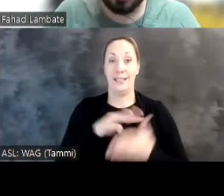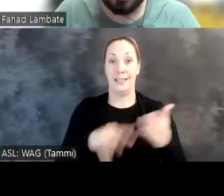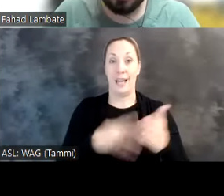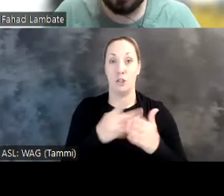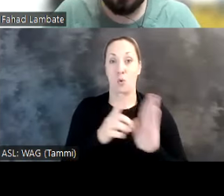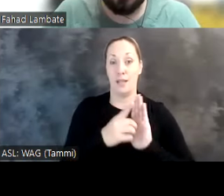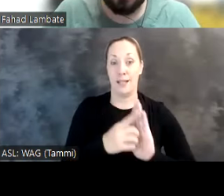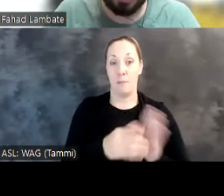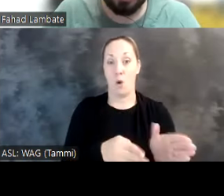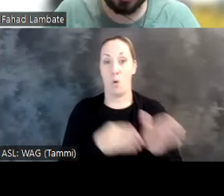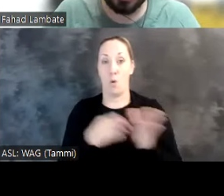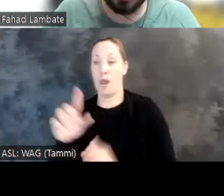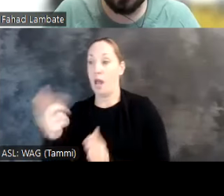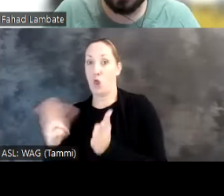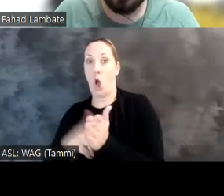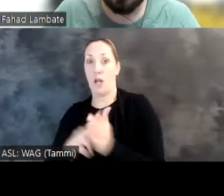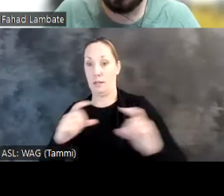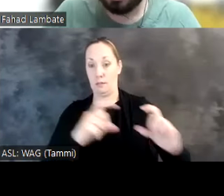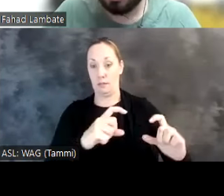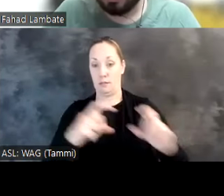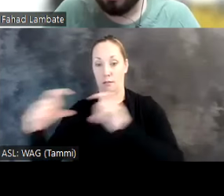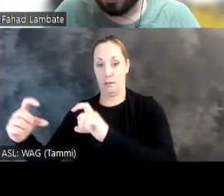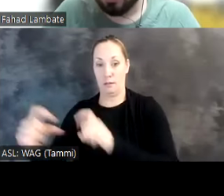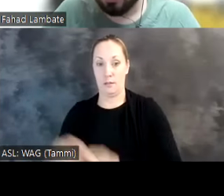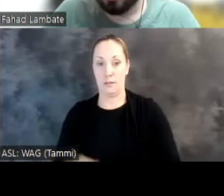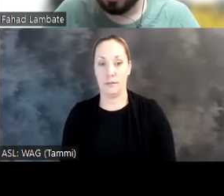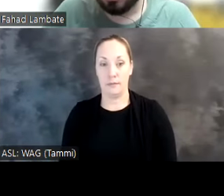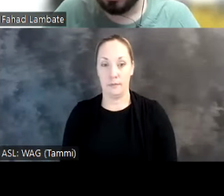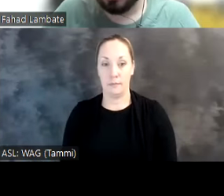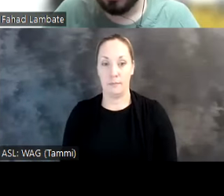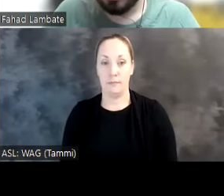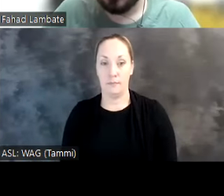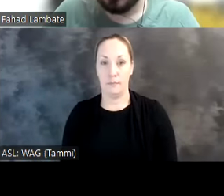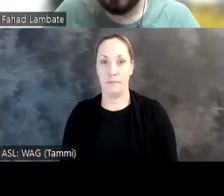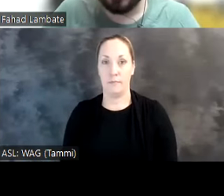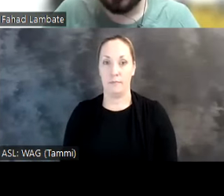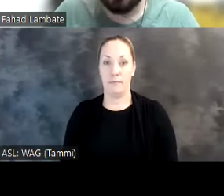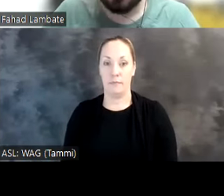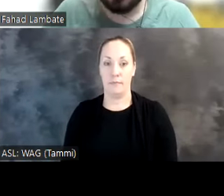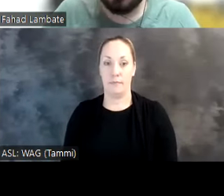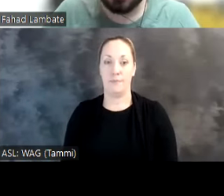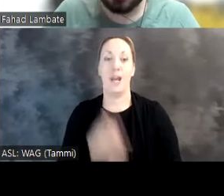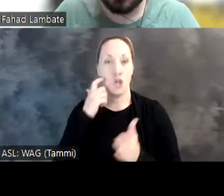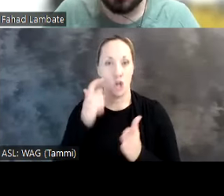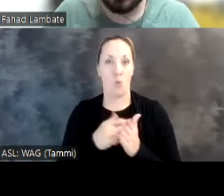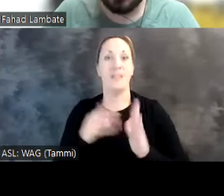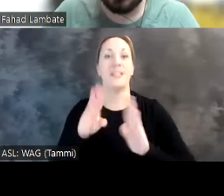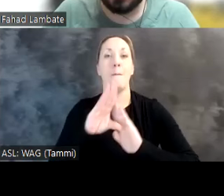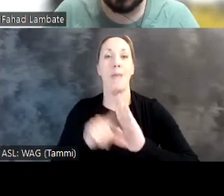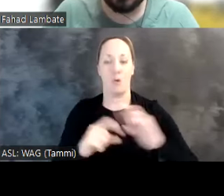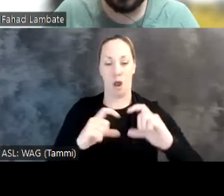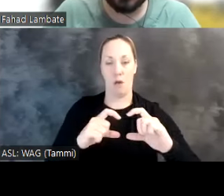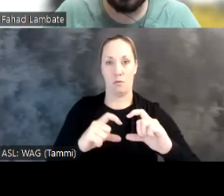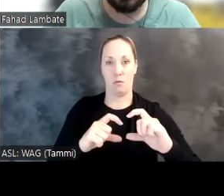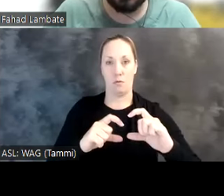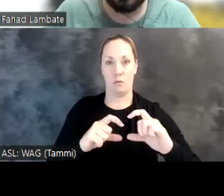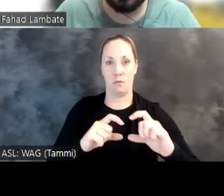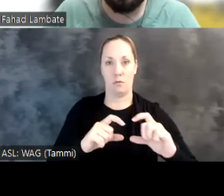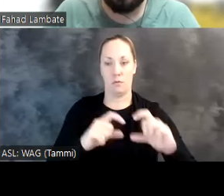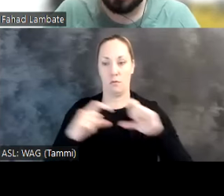can see, if I'm on scheduler demo or if I go to login link, the background image changes and that